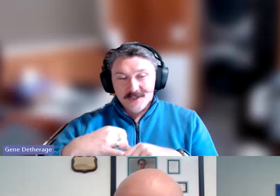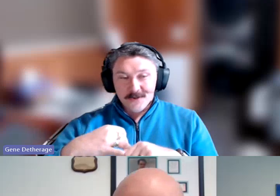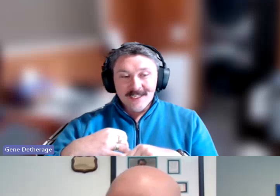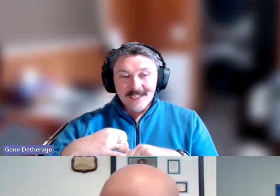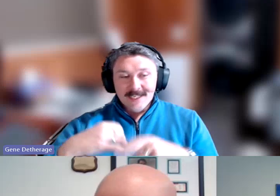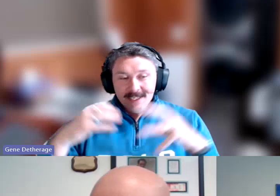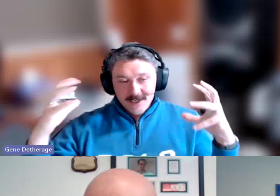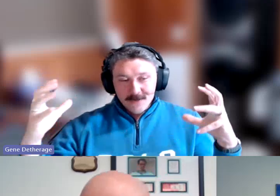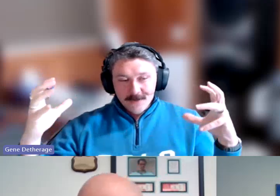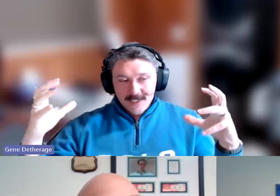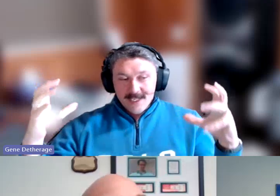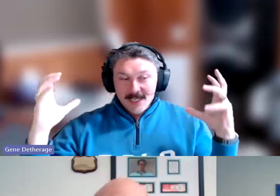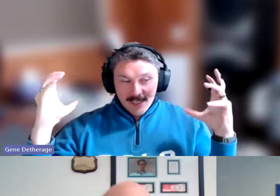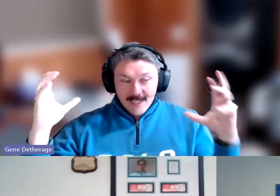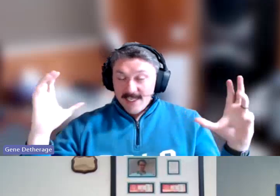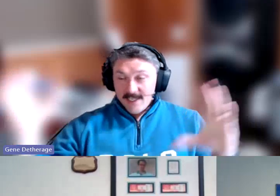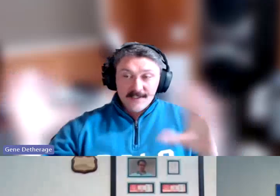crack. So,